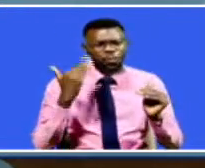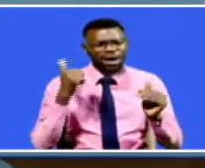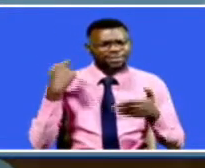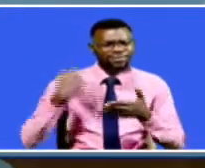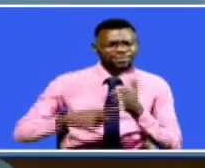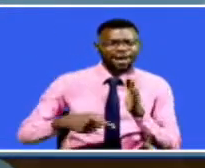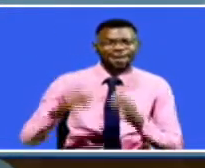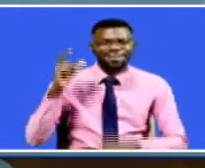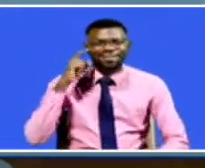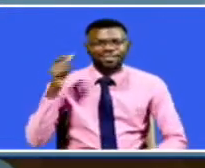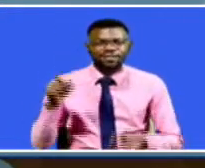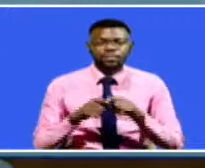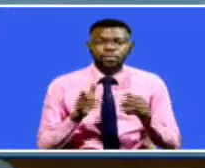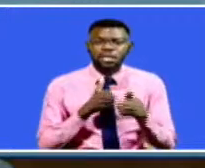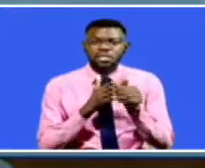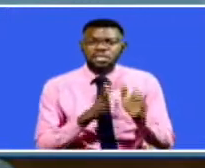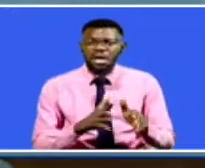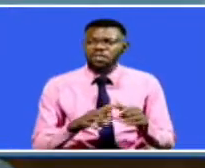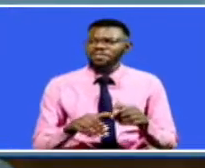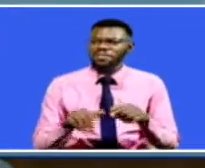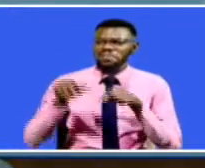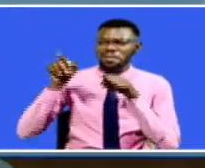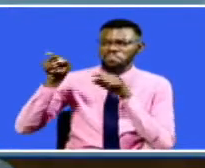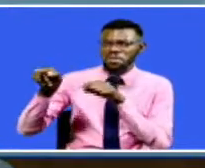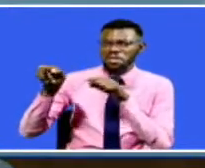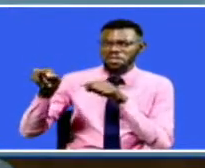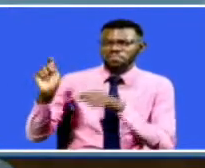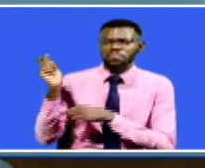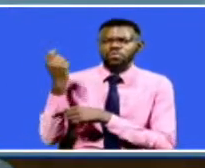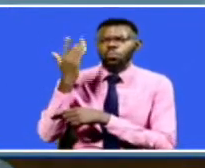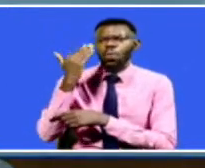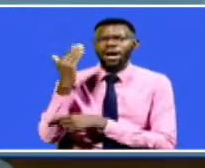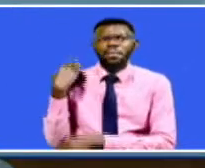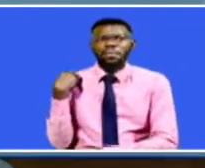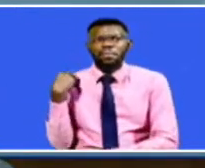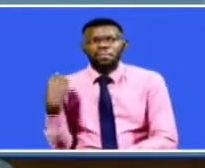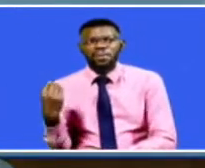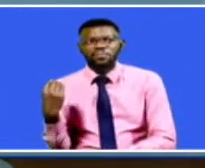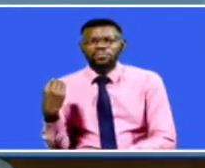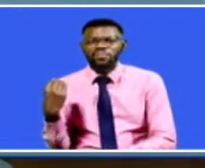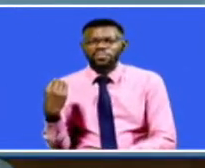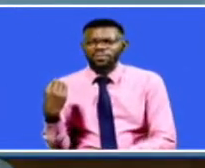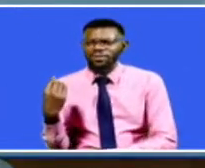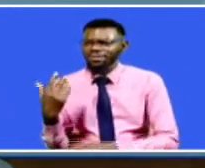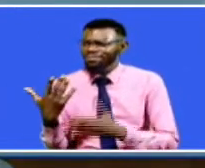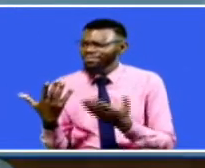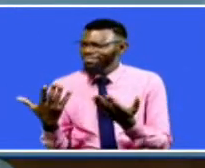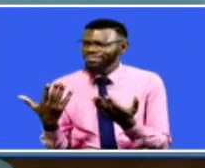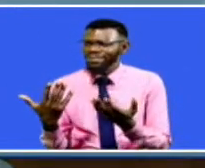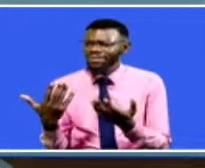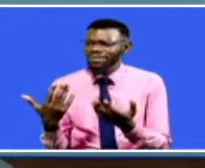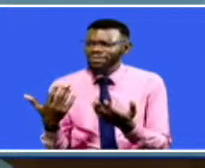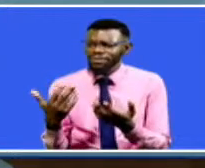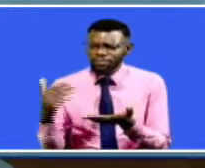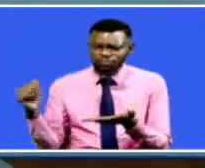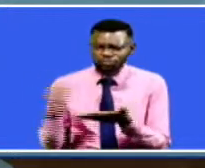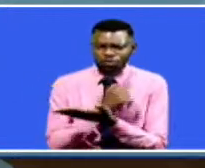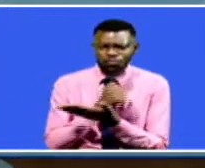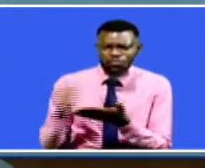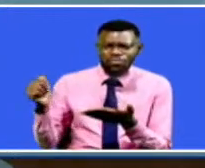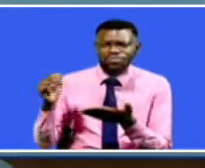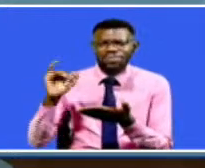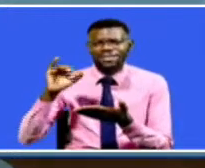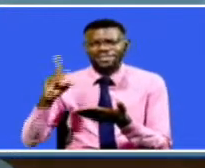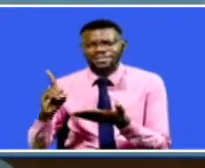The leaders have also faulted the head of state over the recent doubling of costs on the acquisition of crucial documents such